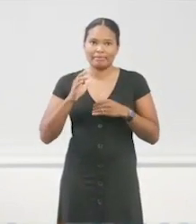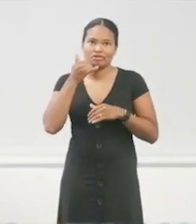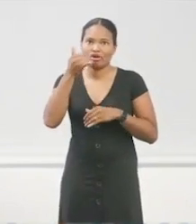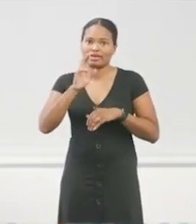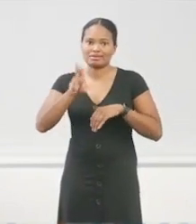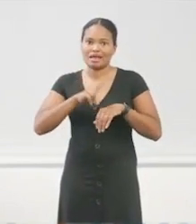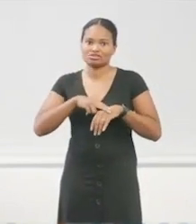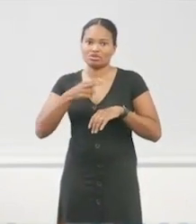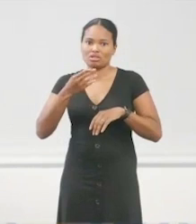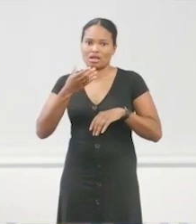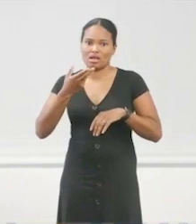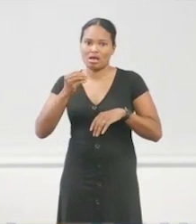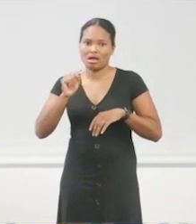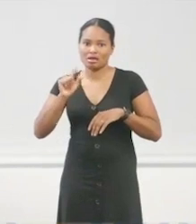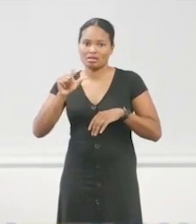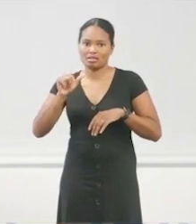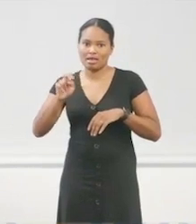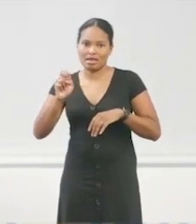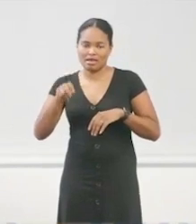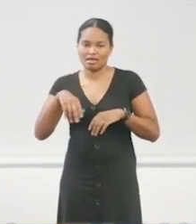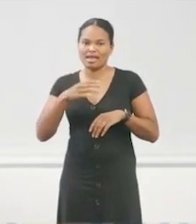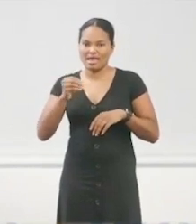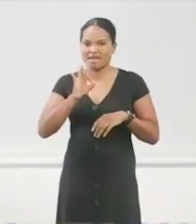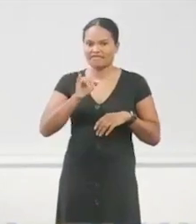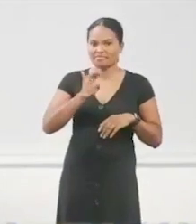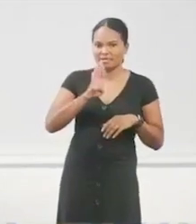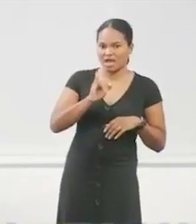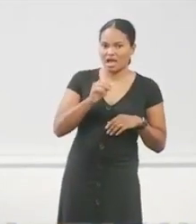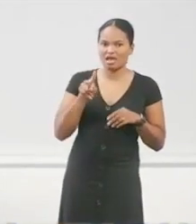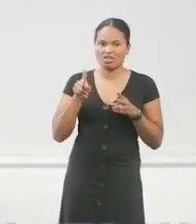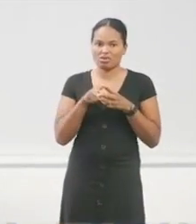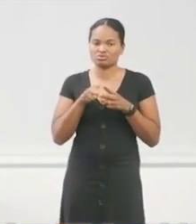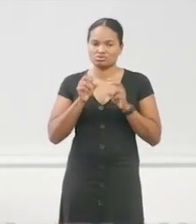call 1-800-FBI as well. Either of those two sources can get you to